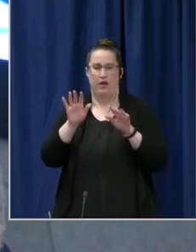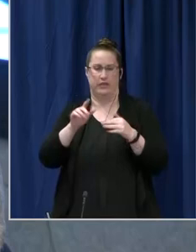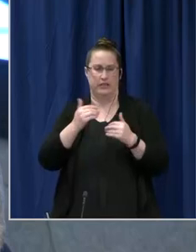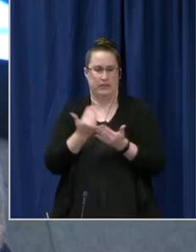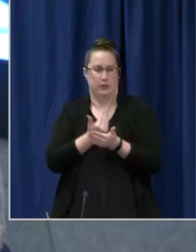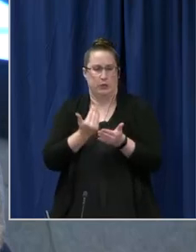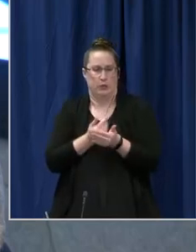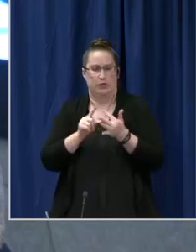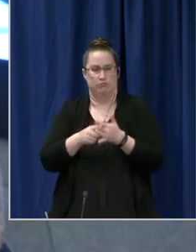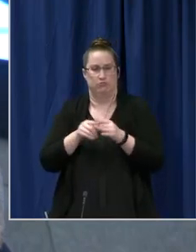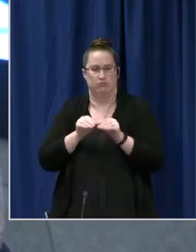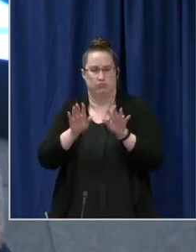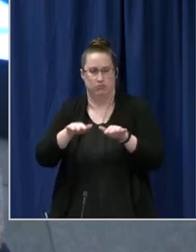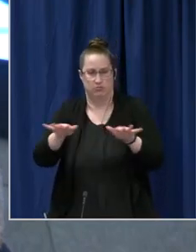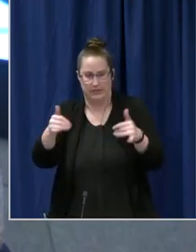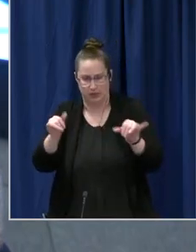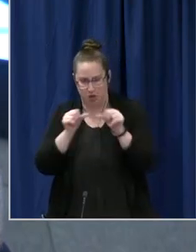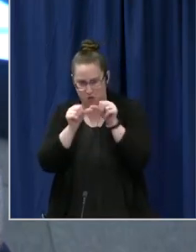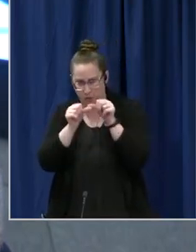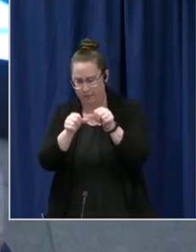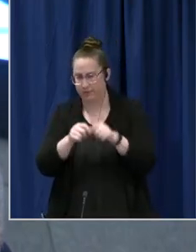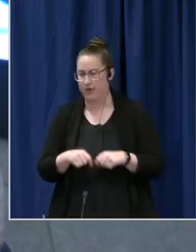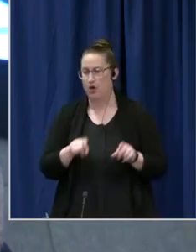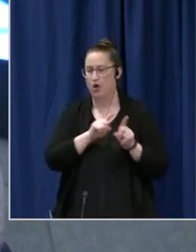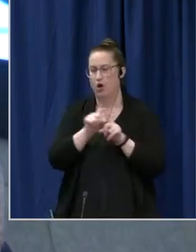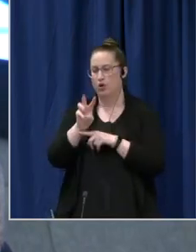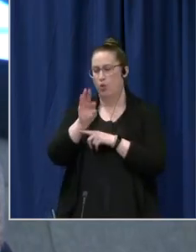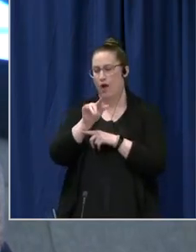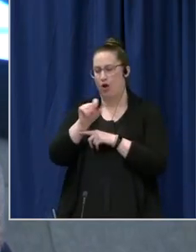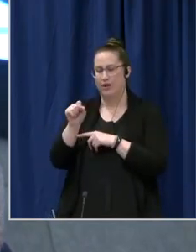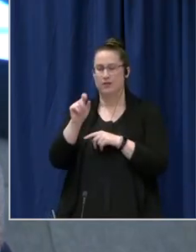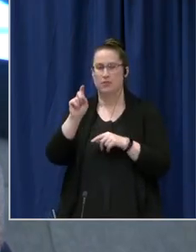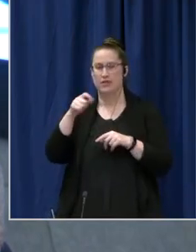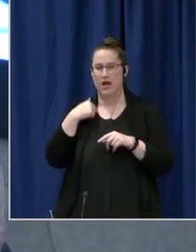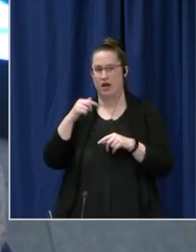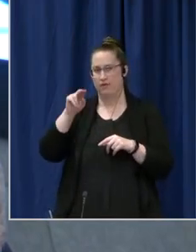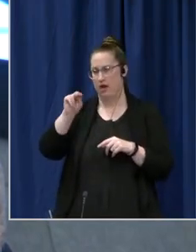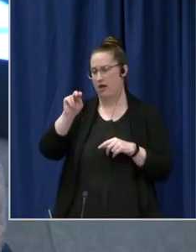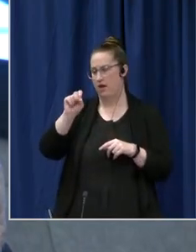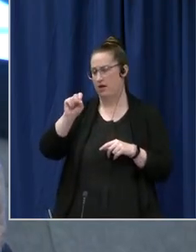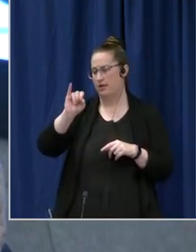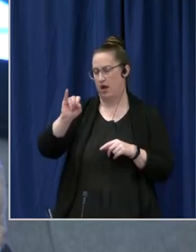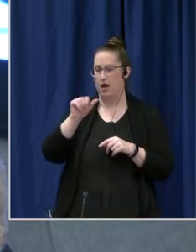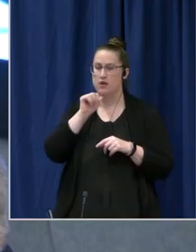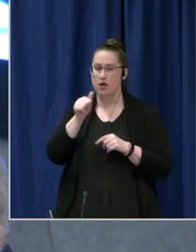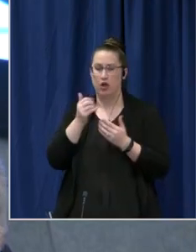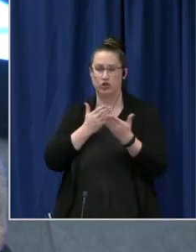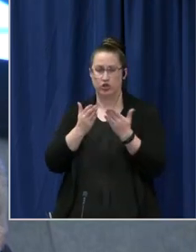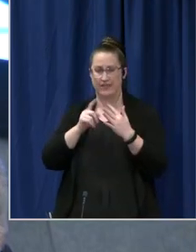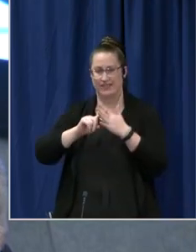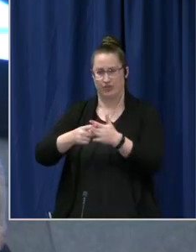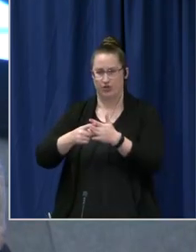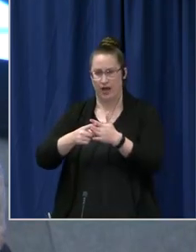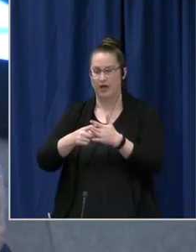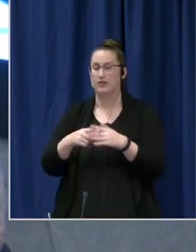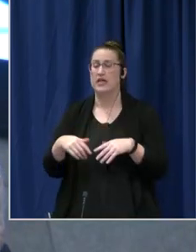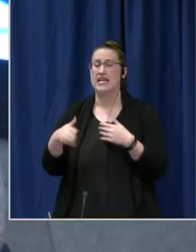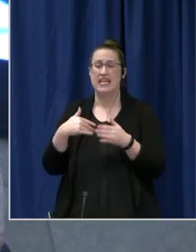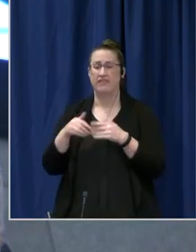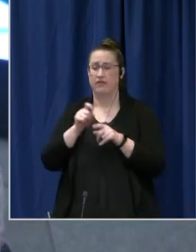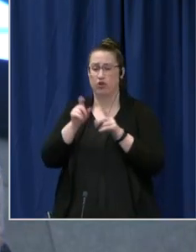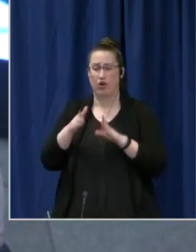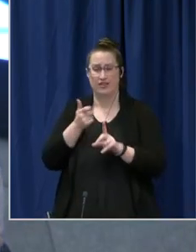addition, wireless providers must transmit non-service initialized or NSI 911 calls, even if the caller is not a